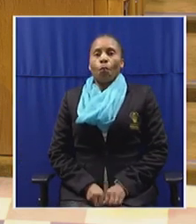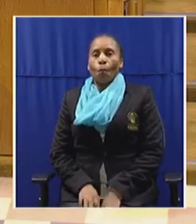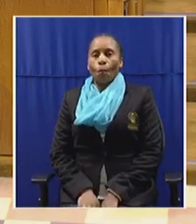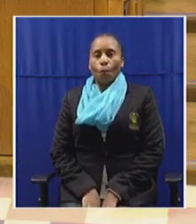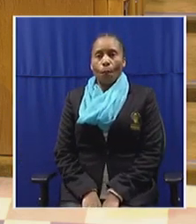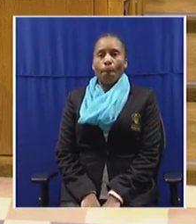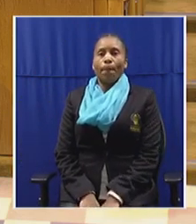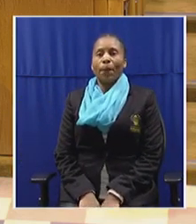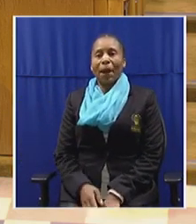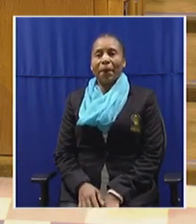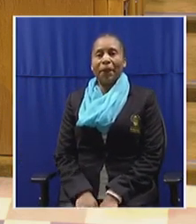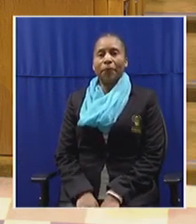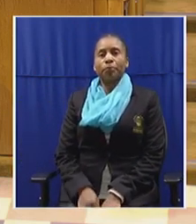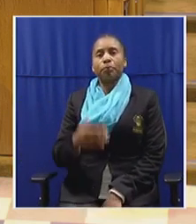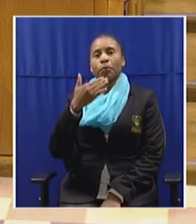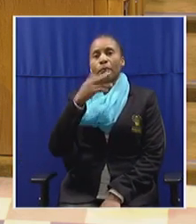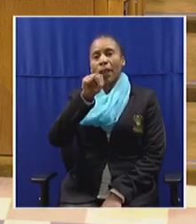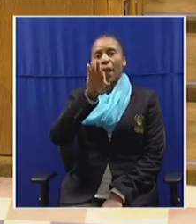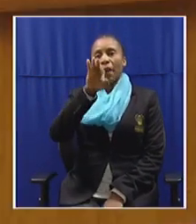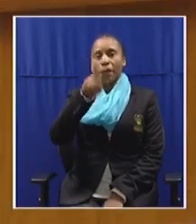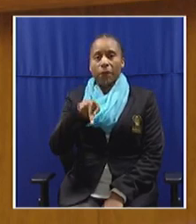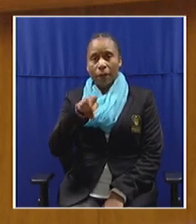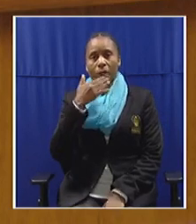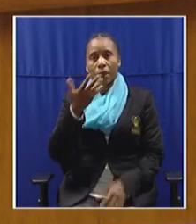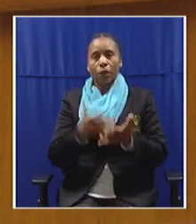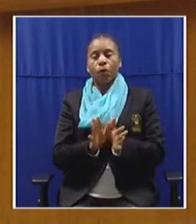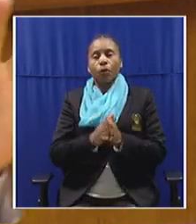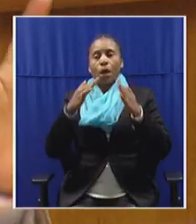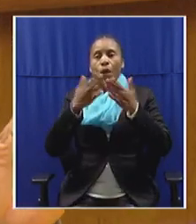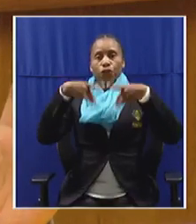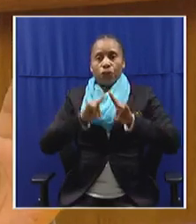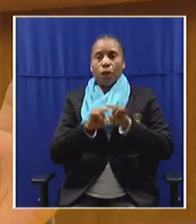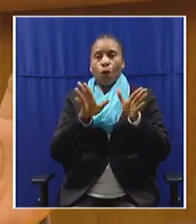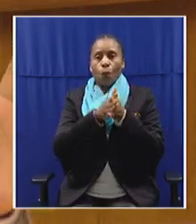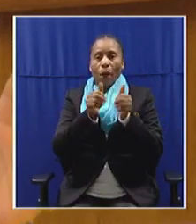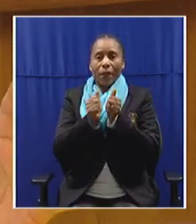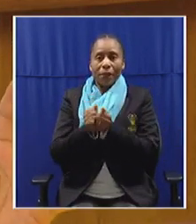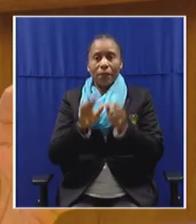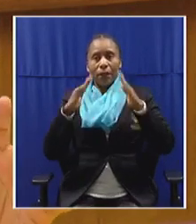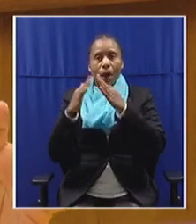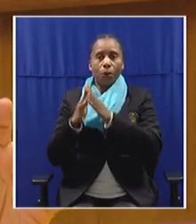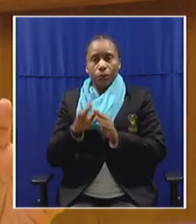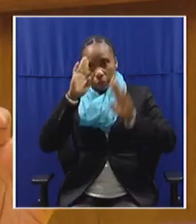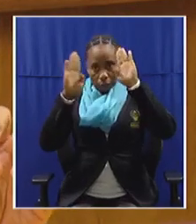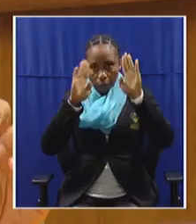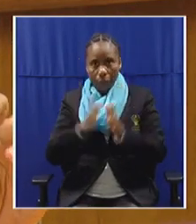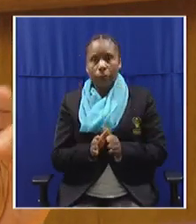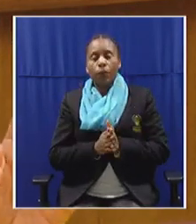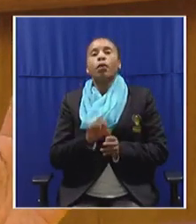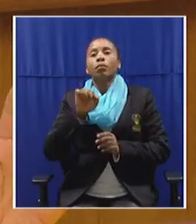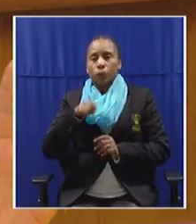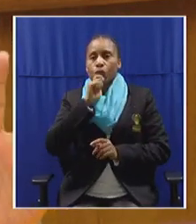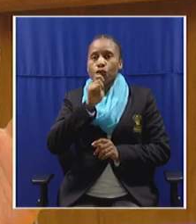Thank you, House Chair, Deputy President, and colleagues in the House. Yes, indeed, it is true.